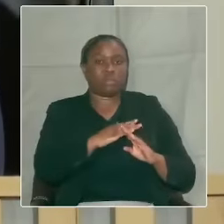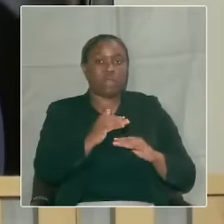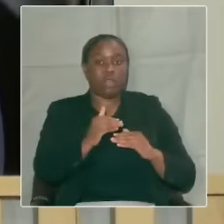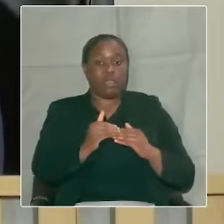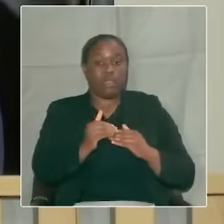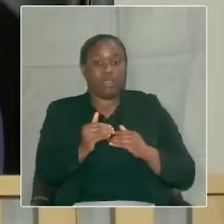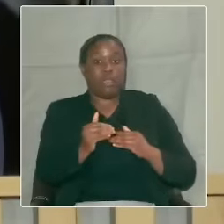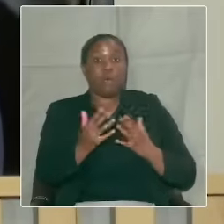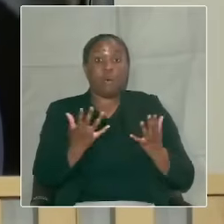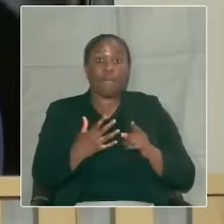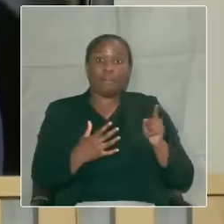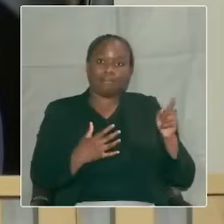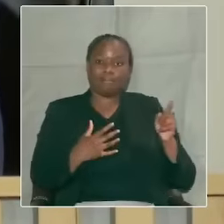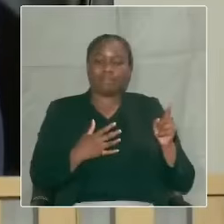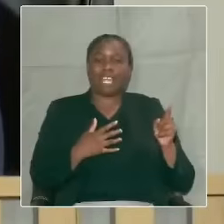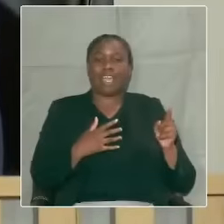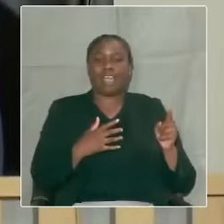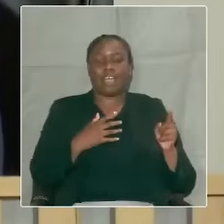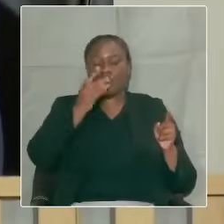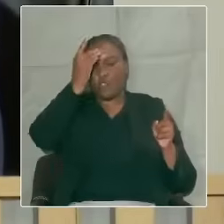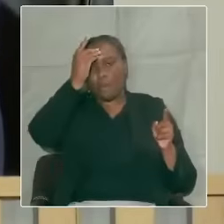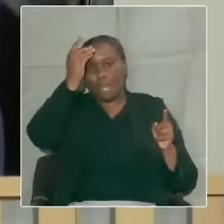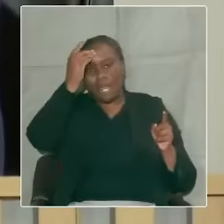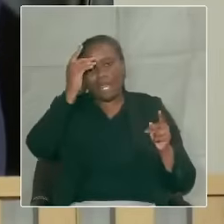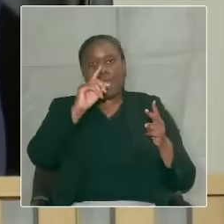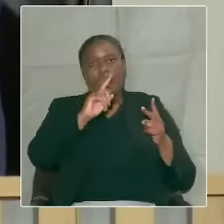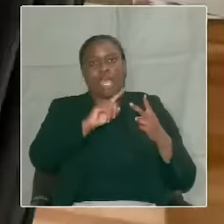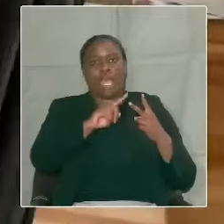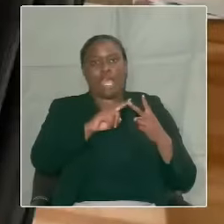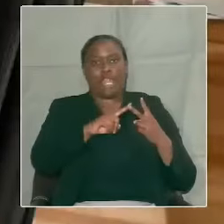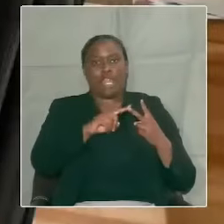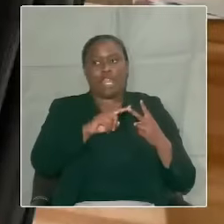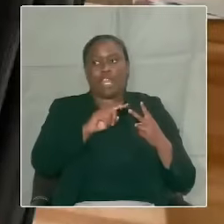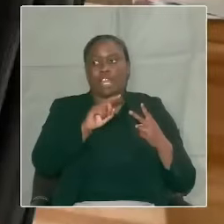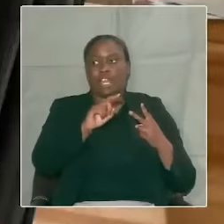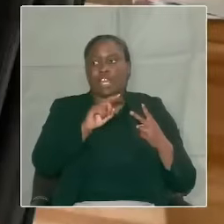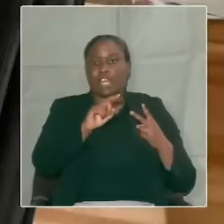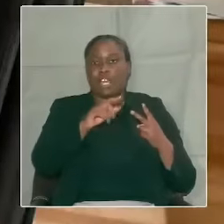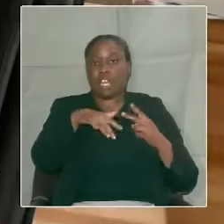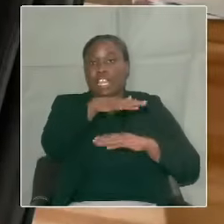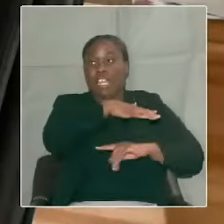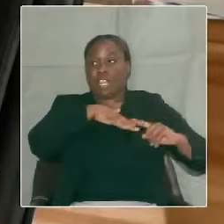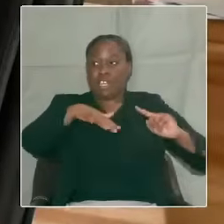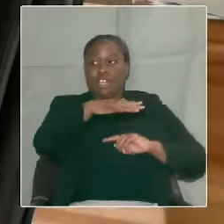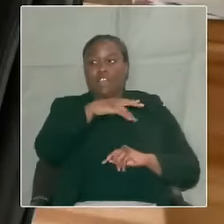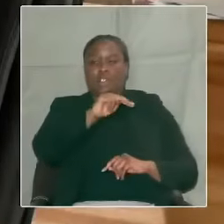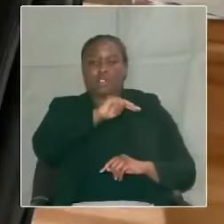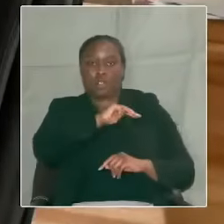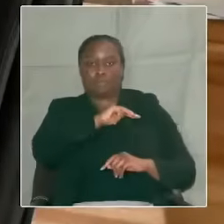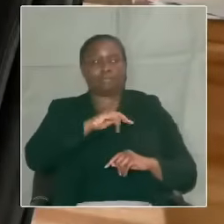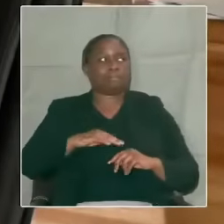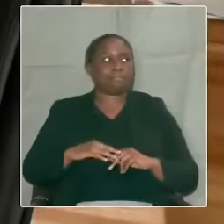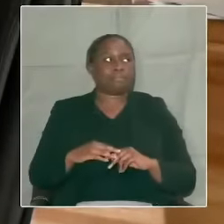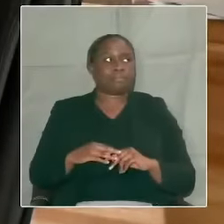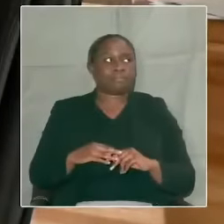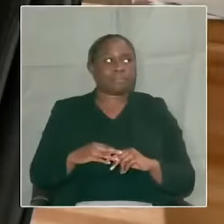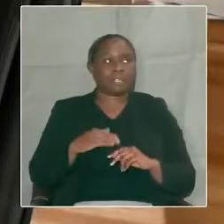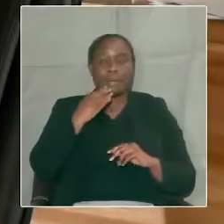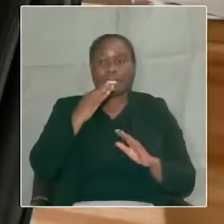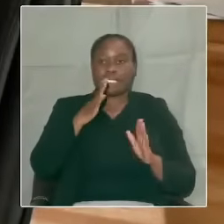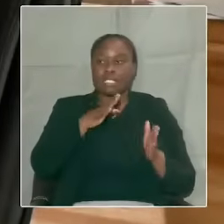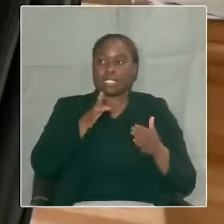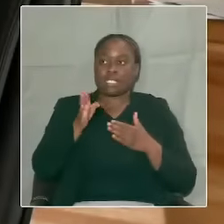and in the Zululand district. And then if I can please ask you to turn to page